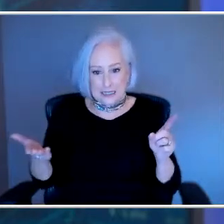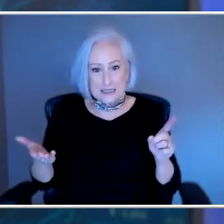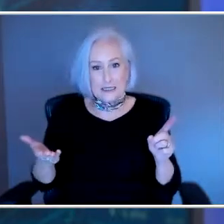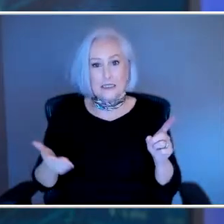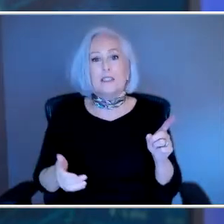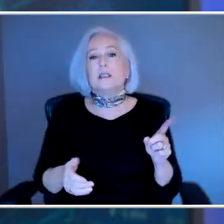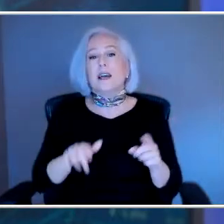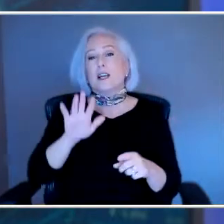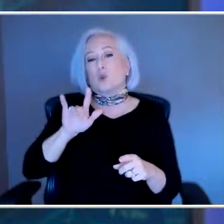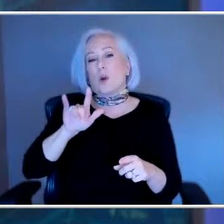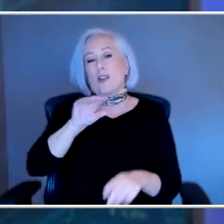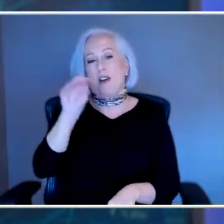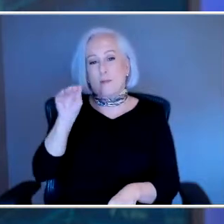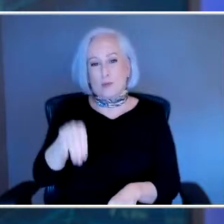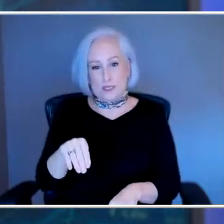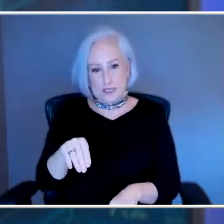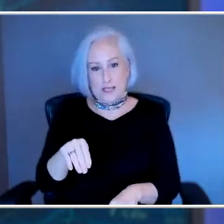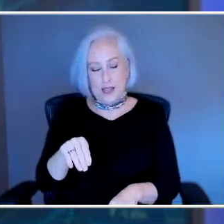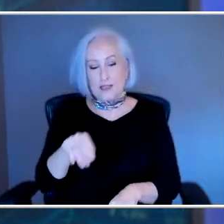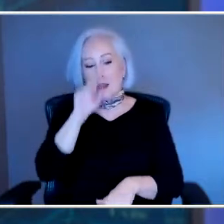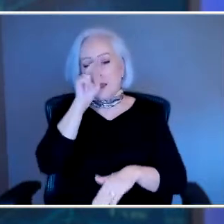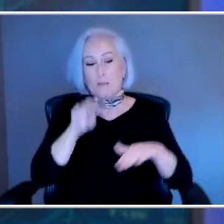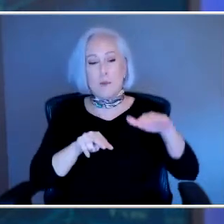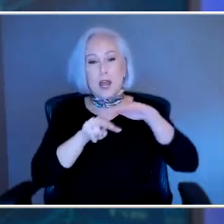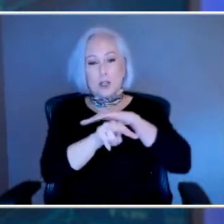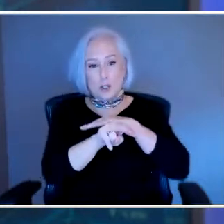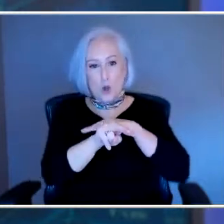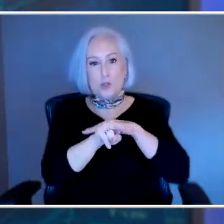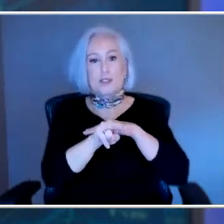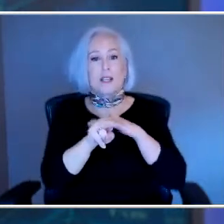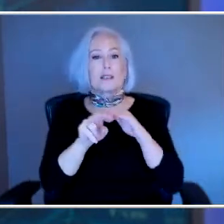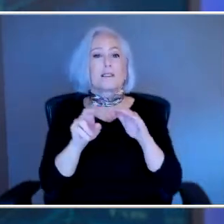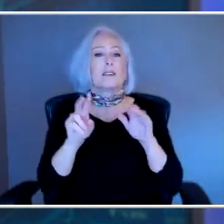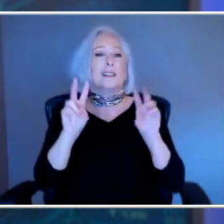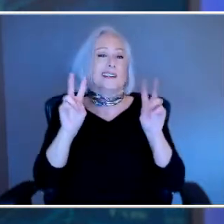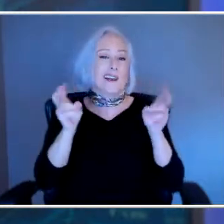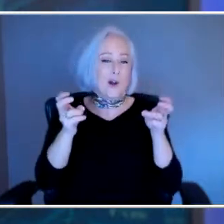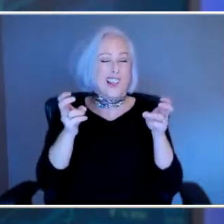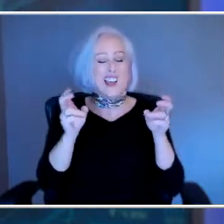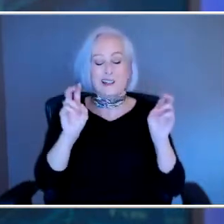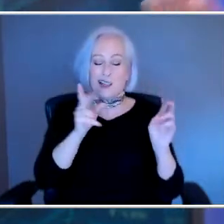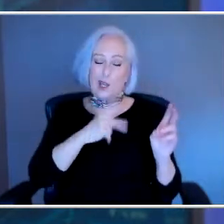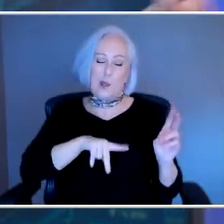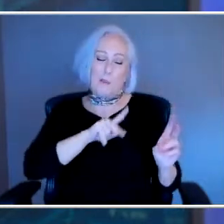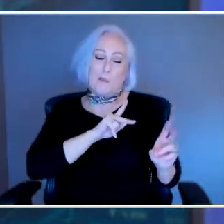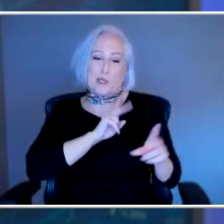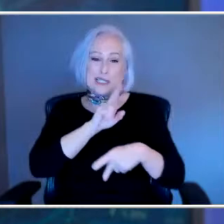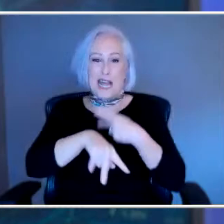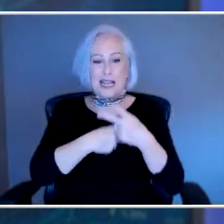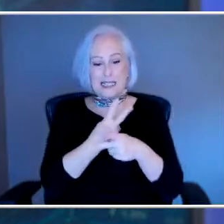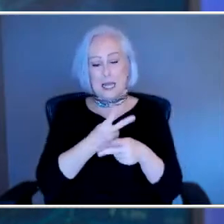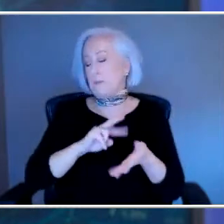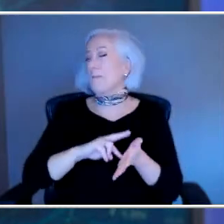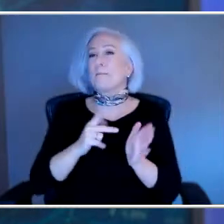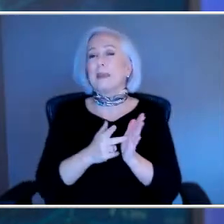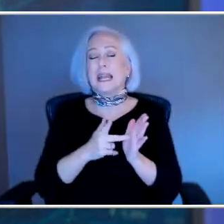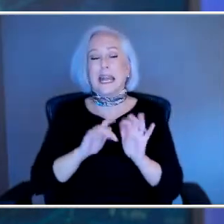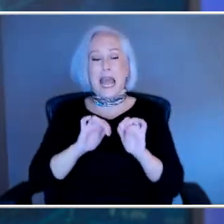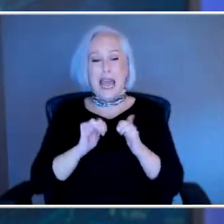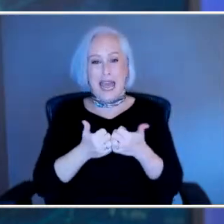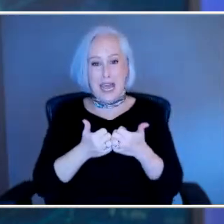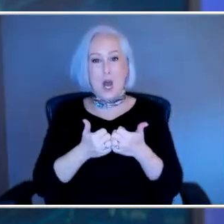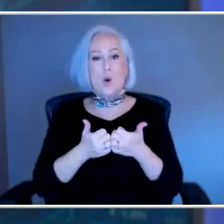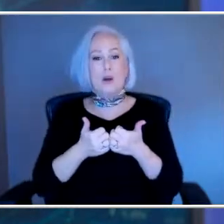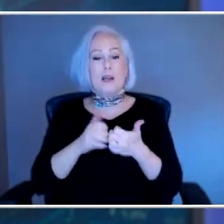And when we talk about prognostic markers, I describe them as the personality type for the breast cancer. It's how it behaves, and that's exactly what happened with